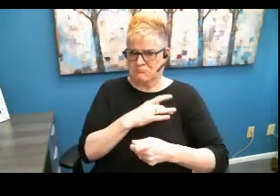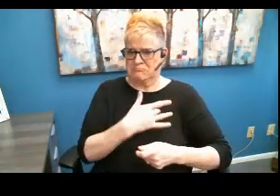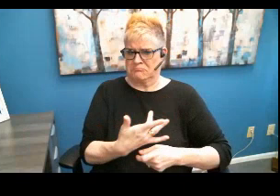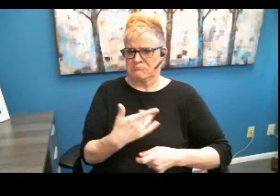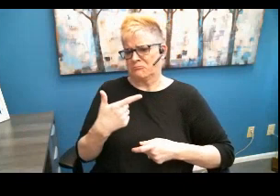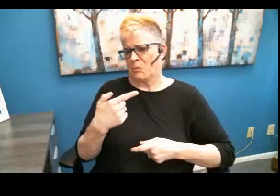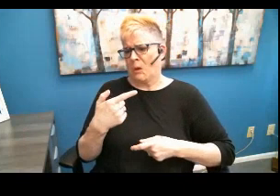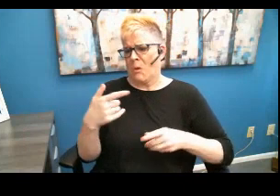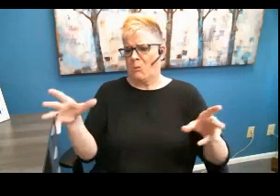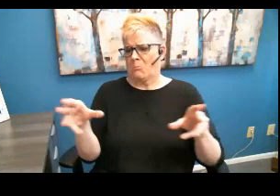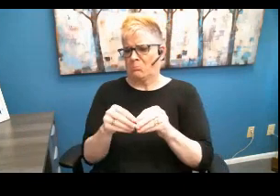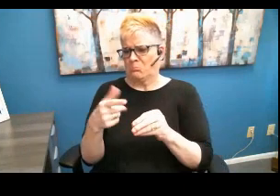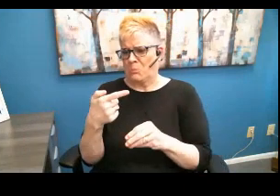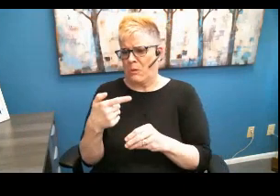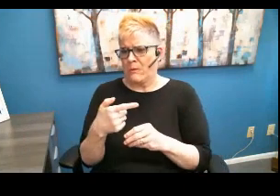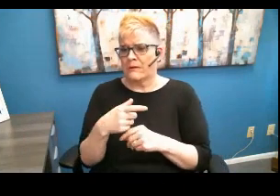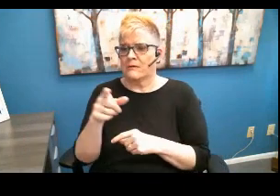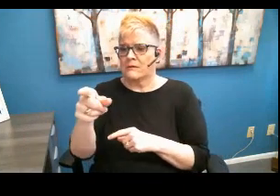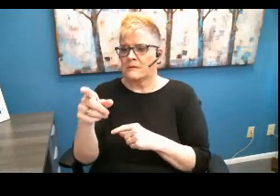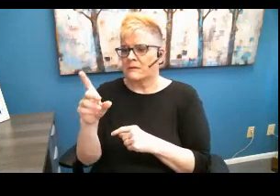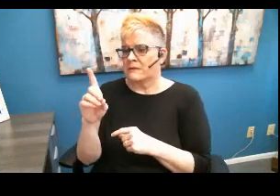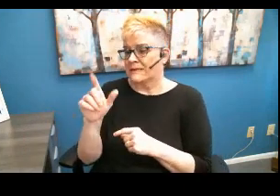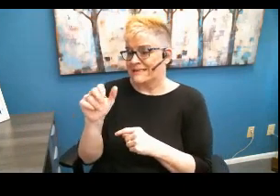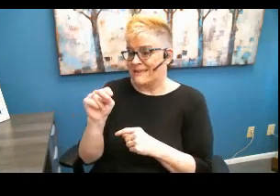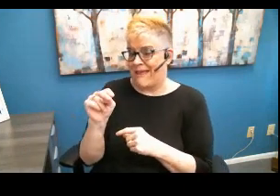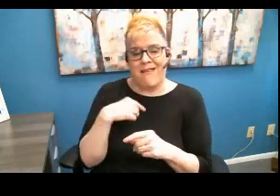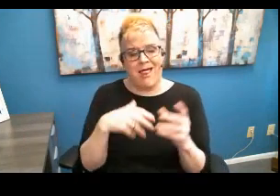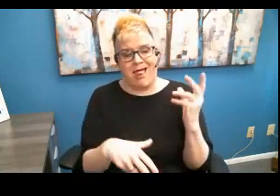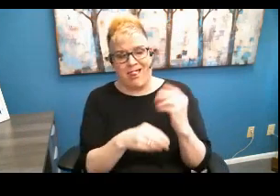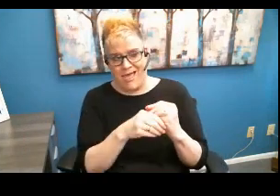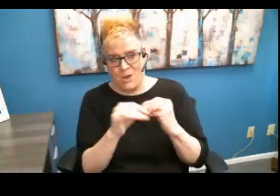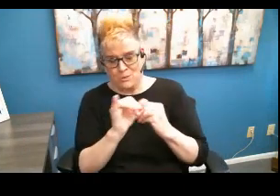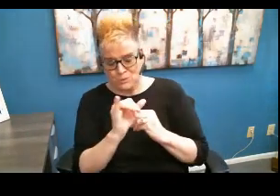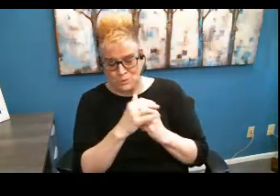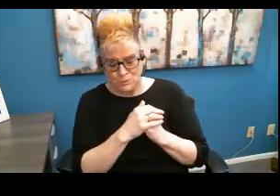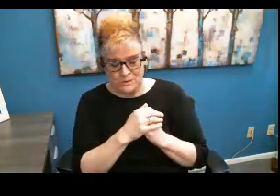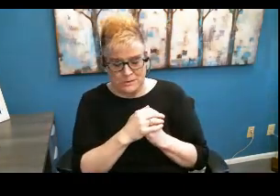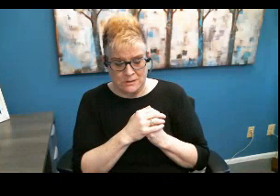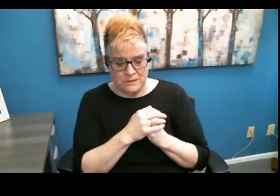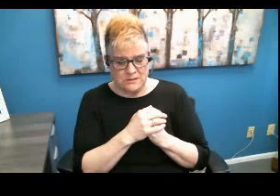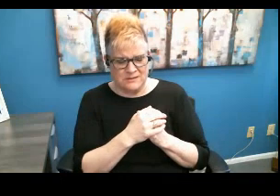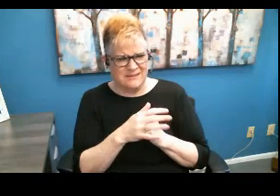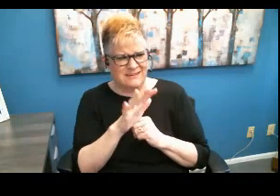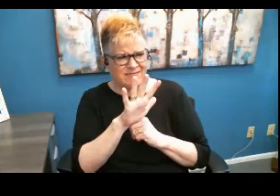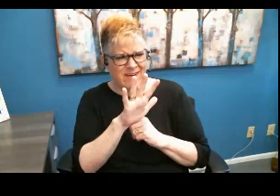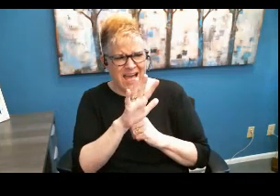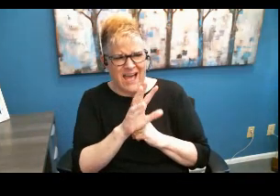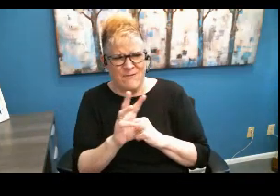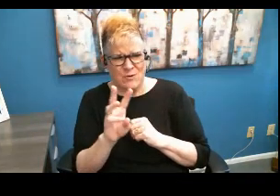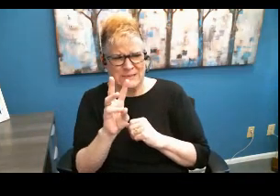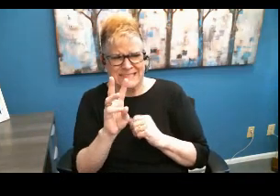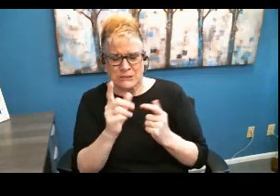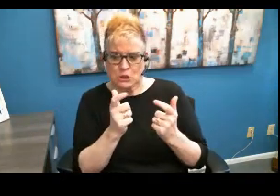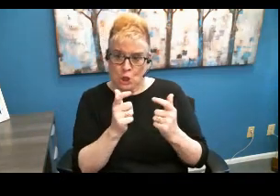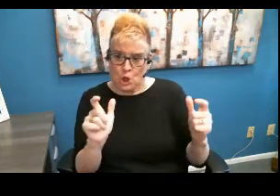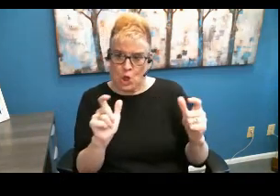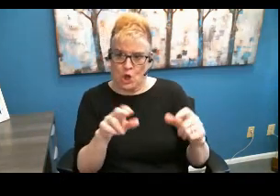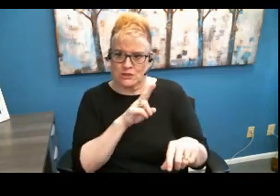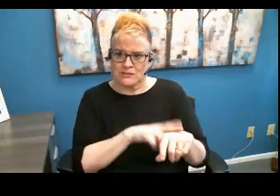21. I'll add to that, Steve, as well. There's 5 or 6 large natural